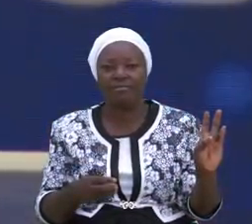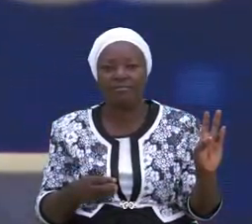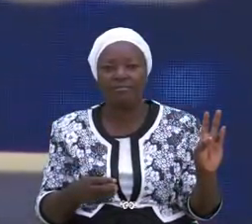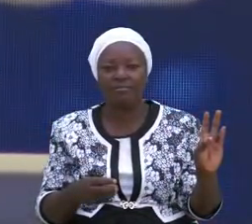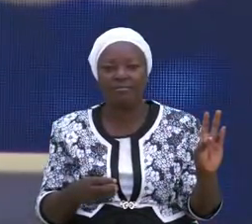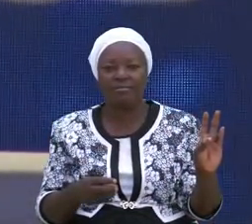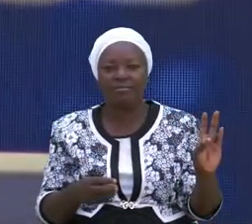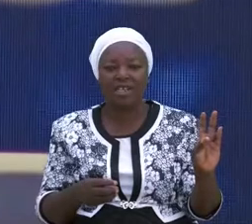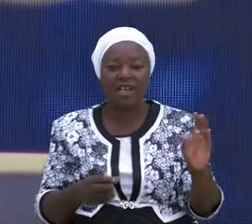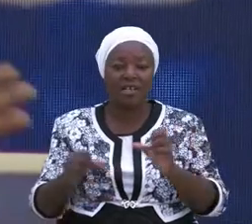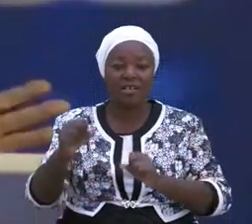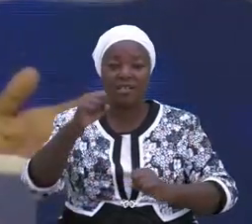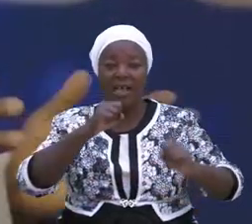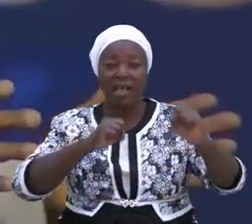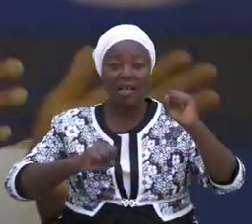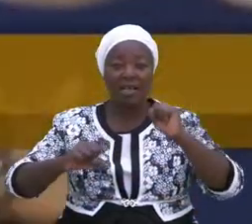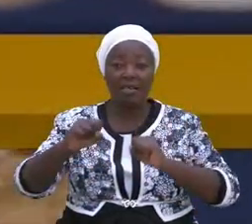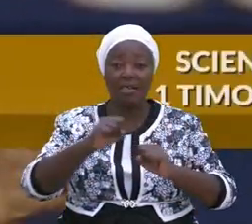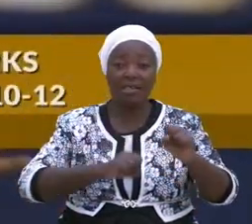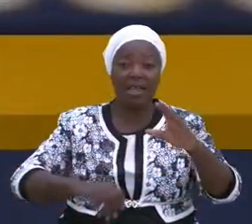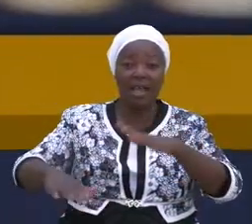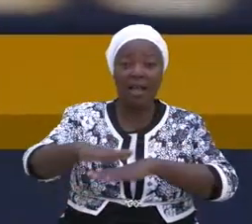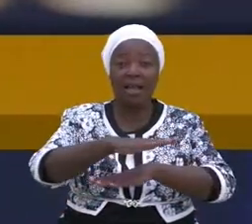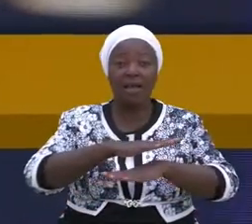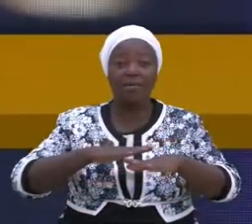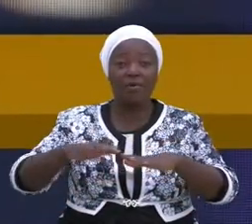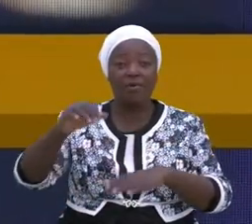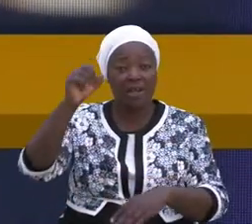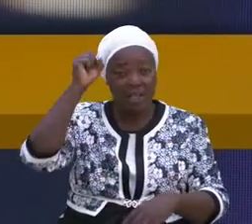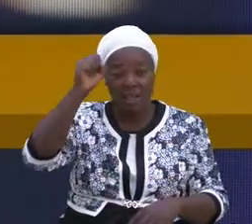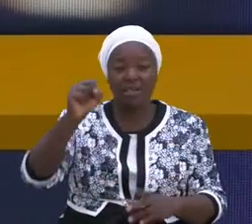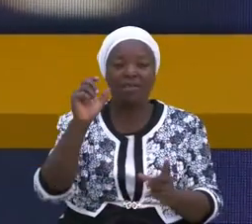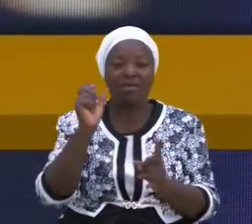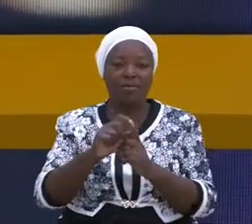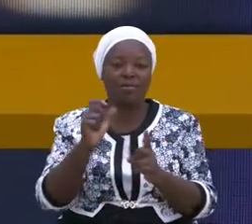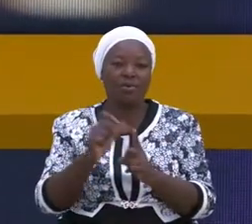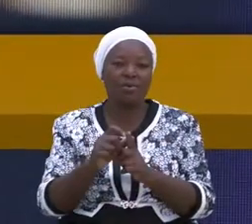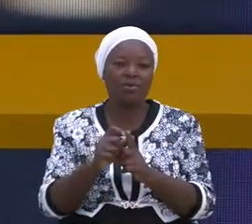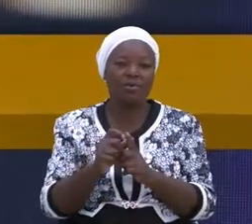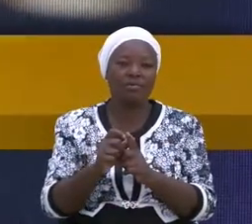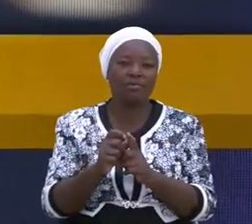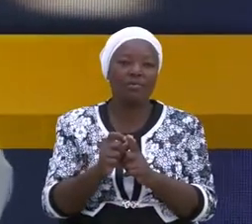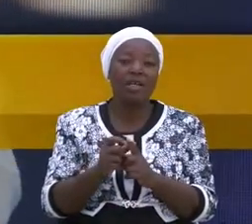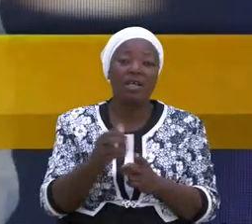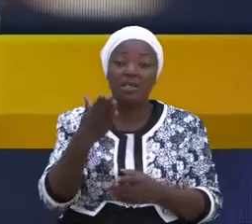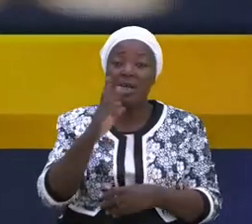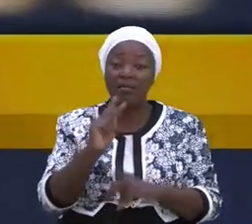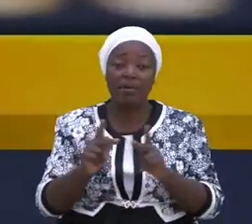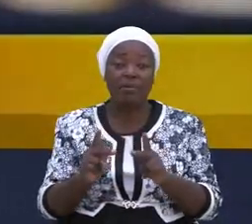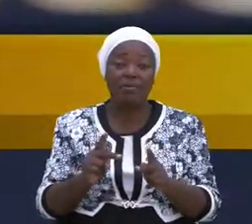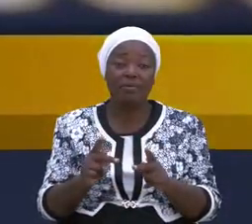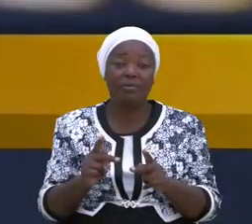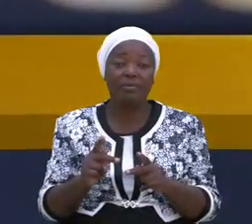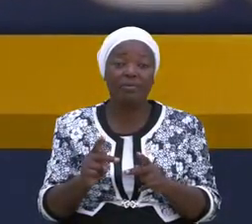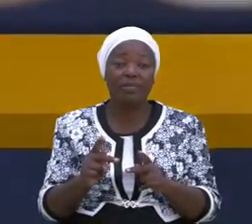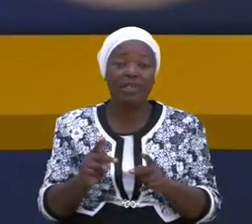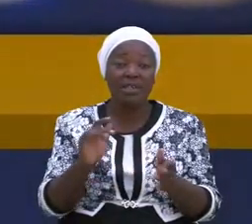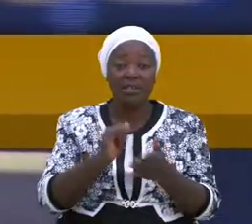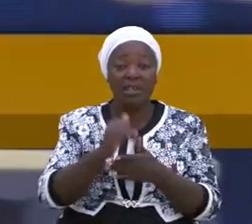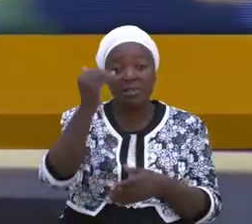science above his works. There are people that know